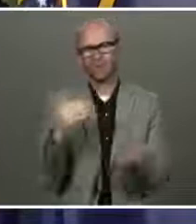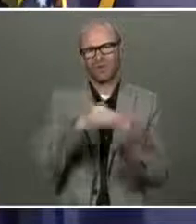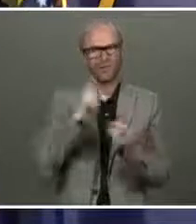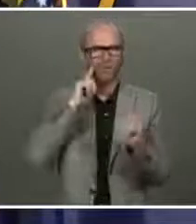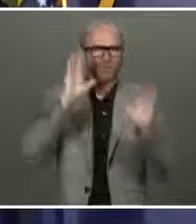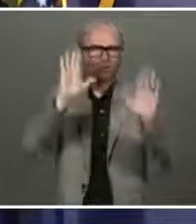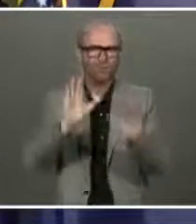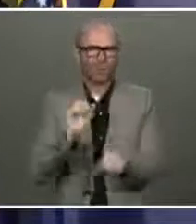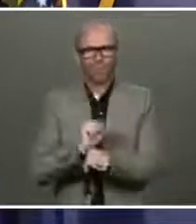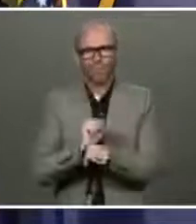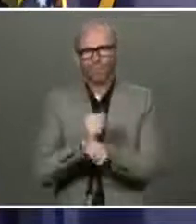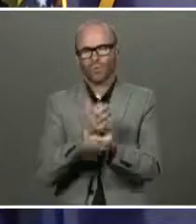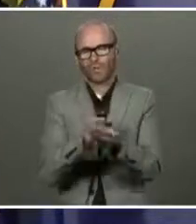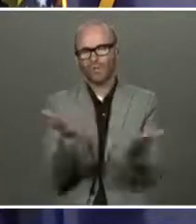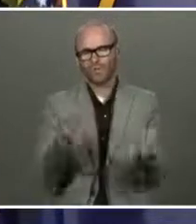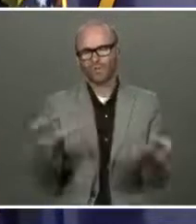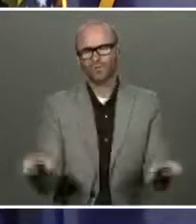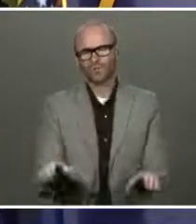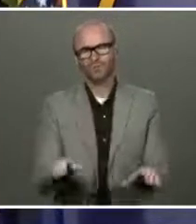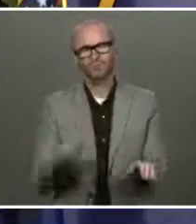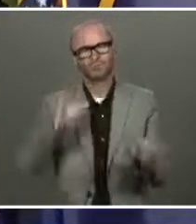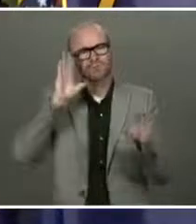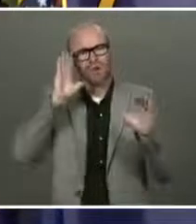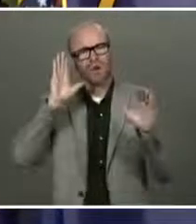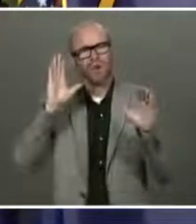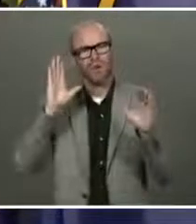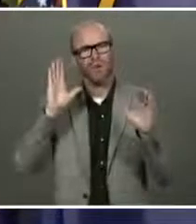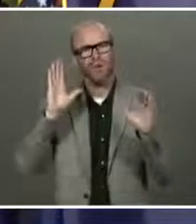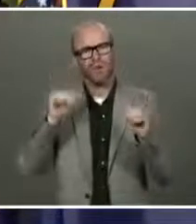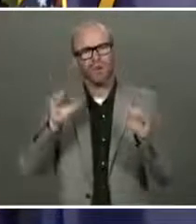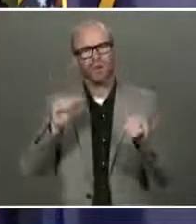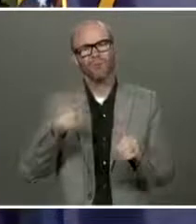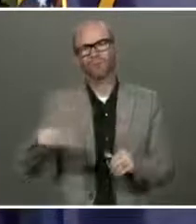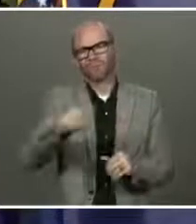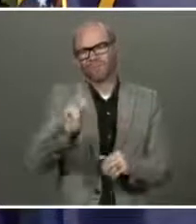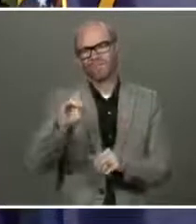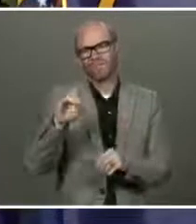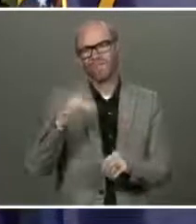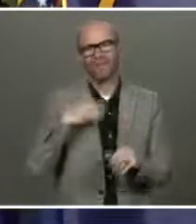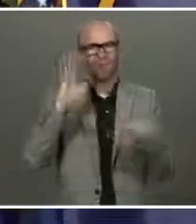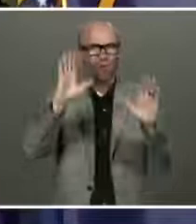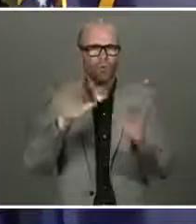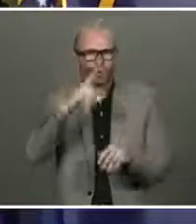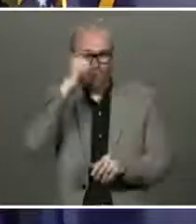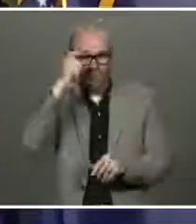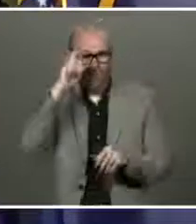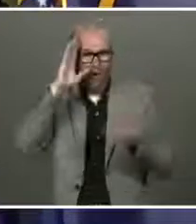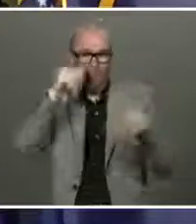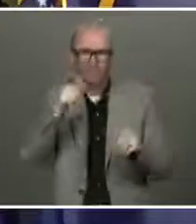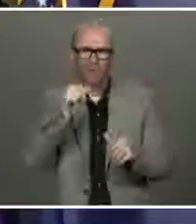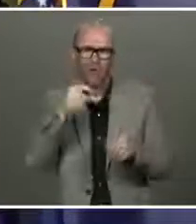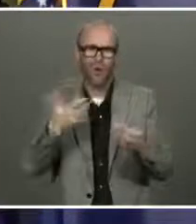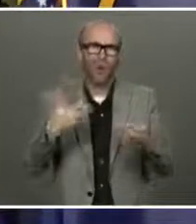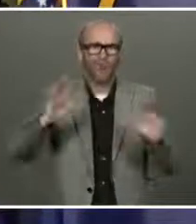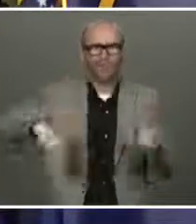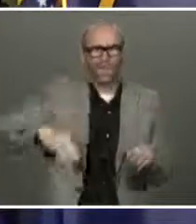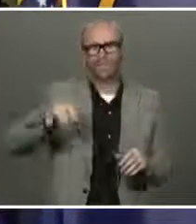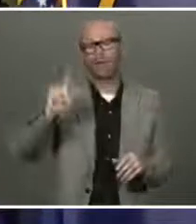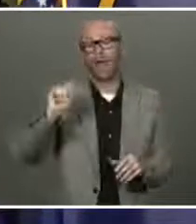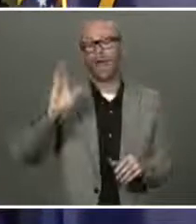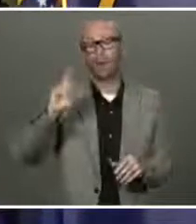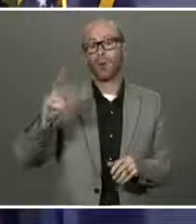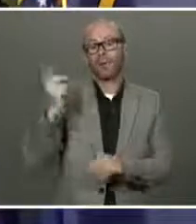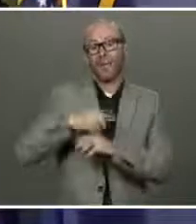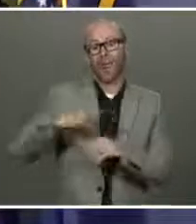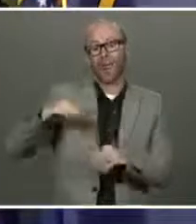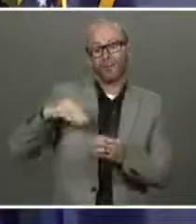work that you do. I hope you've had I really hope you did have a wonderful summer. Hope it's not over yet. Labor Day's not here, so you got a little